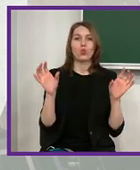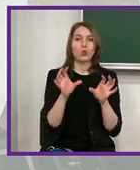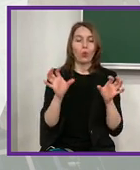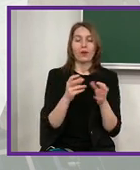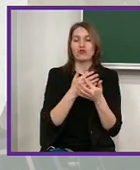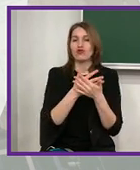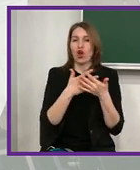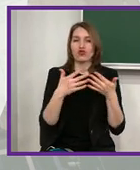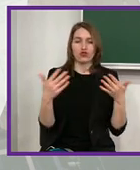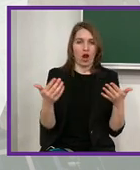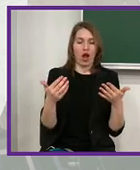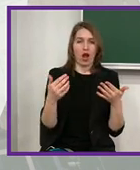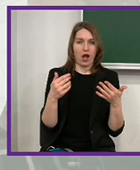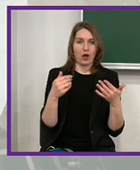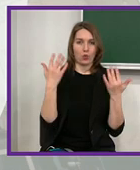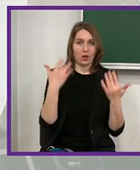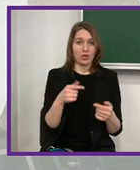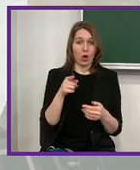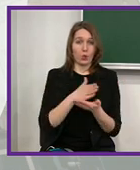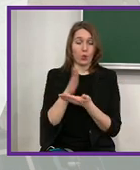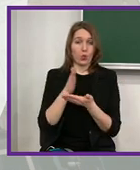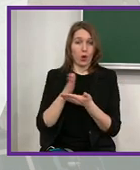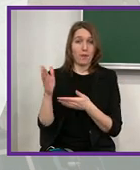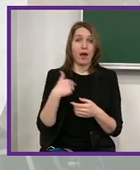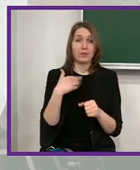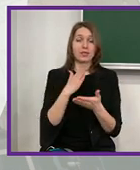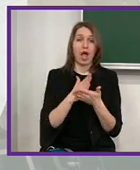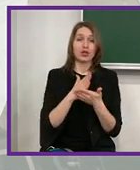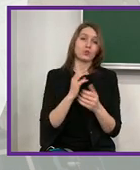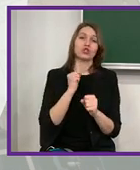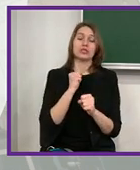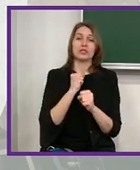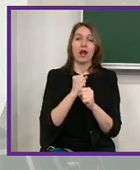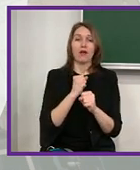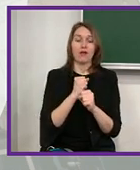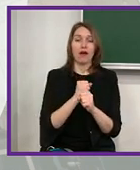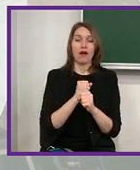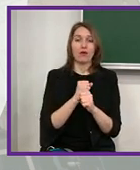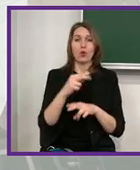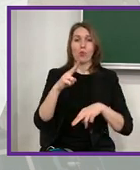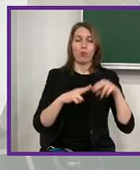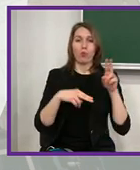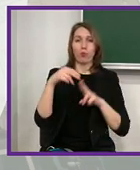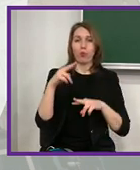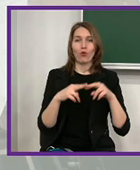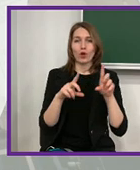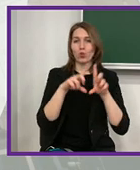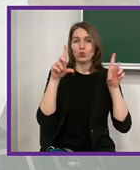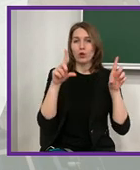large insurers, and construction companies, and worked on big cases, including Canary Wharf and the World Trade Center